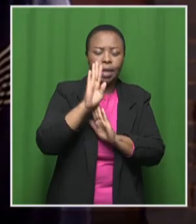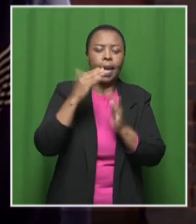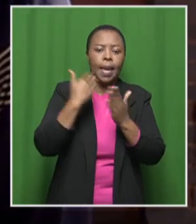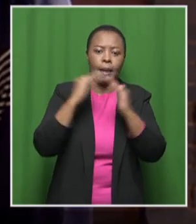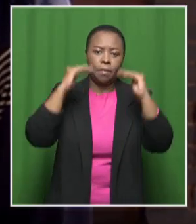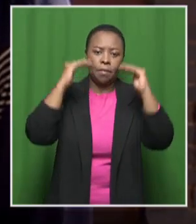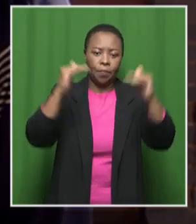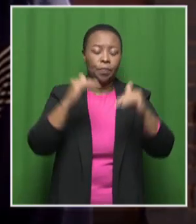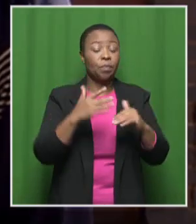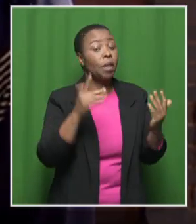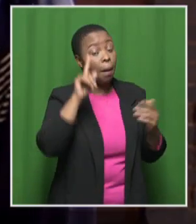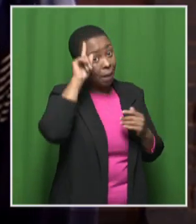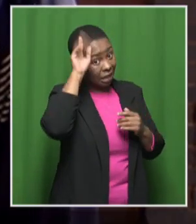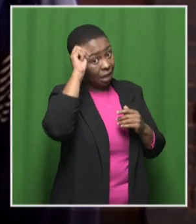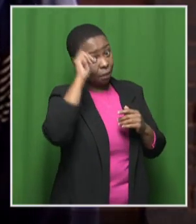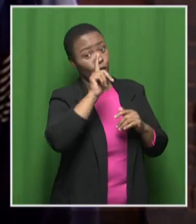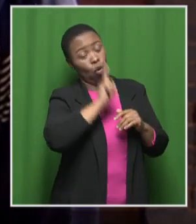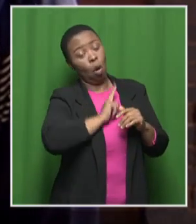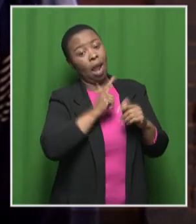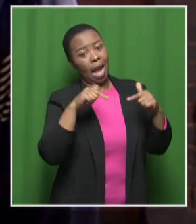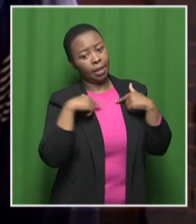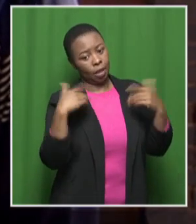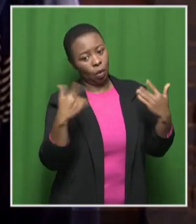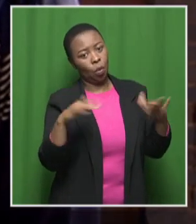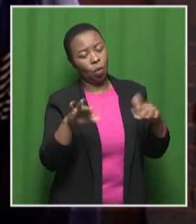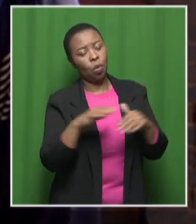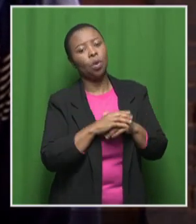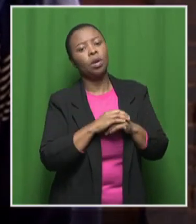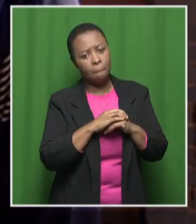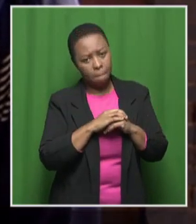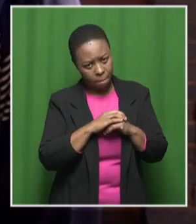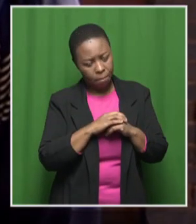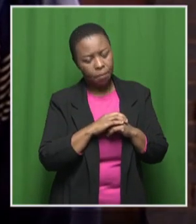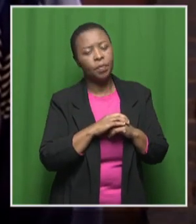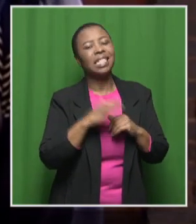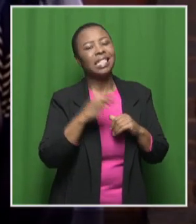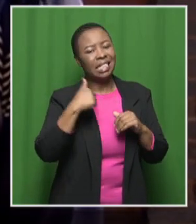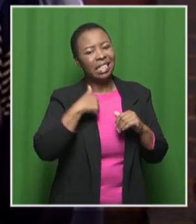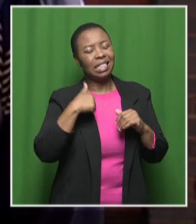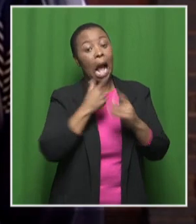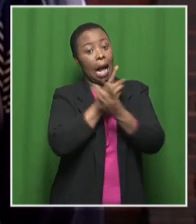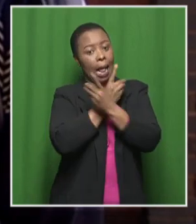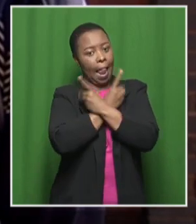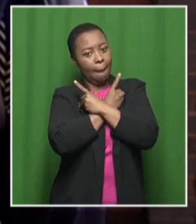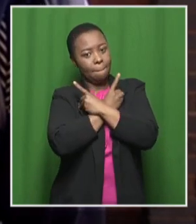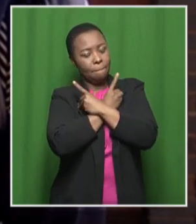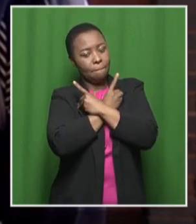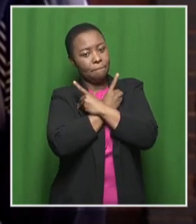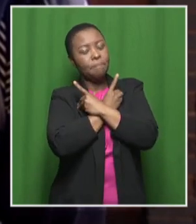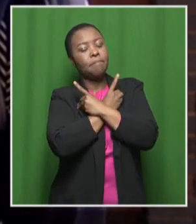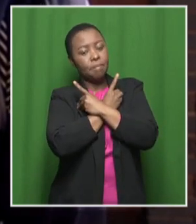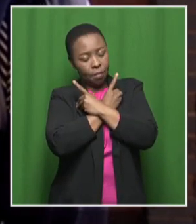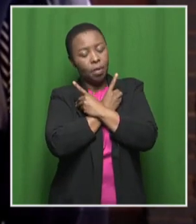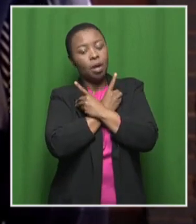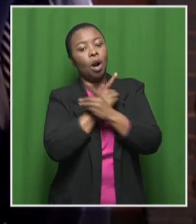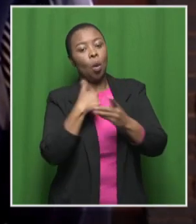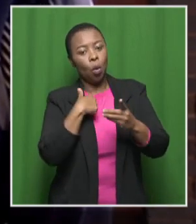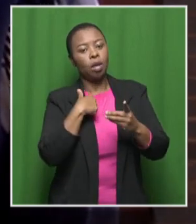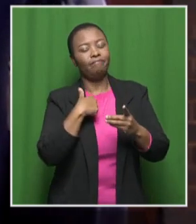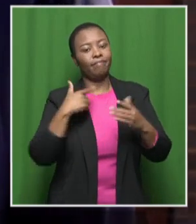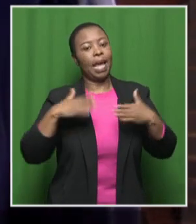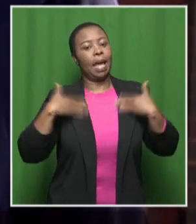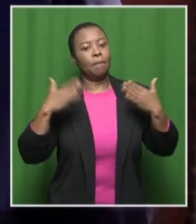sports changes lives. And that is what we are about as a club. We are delighted to be part of this